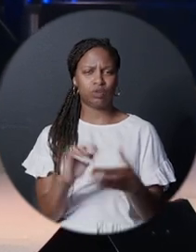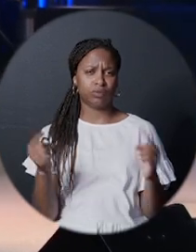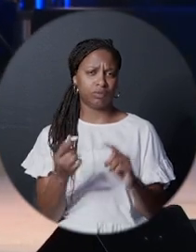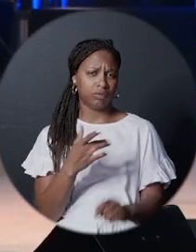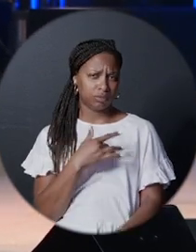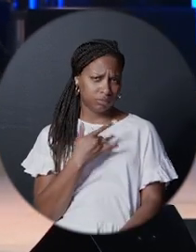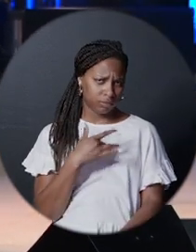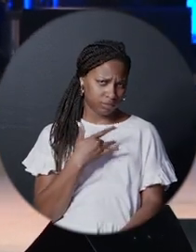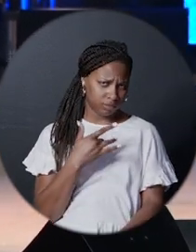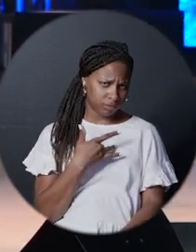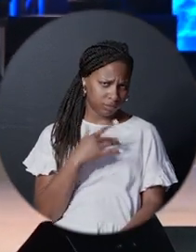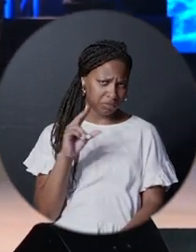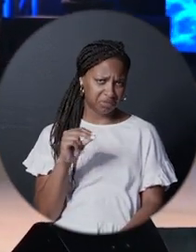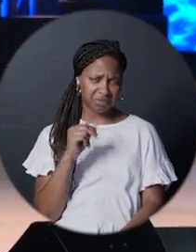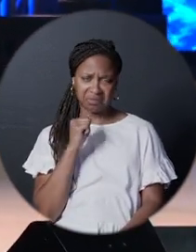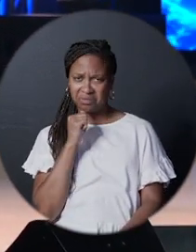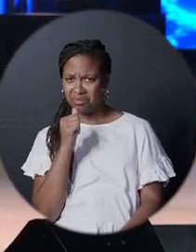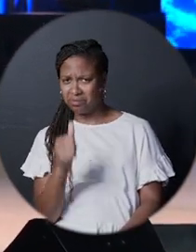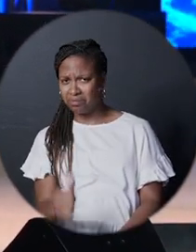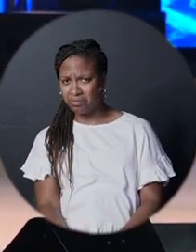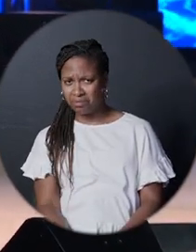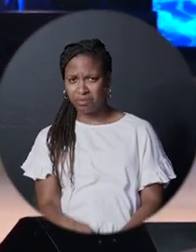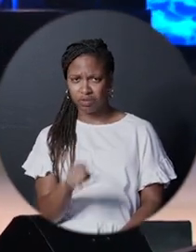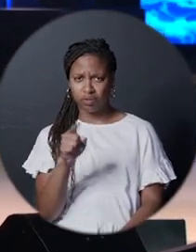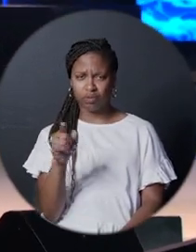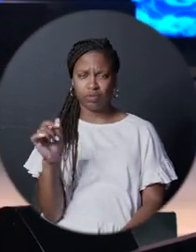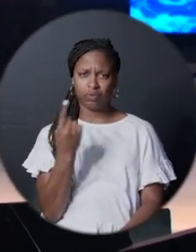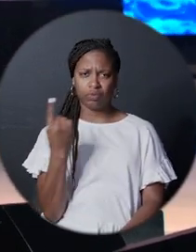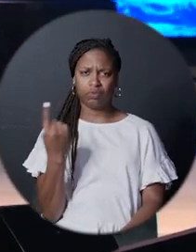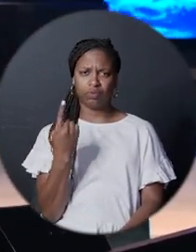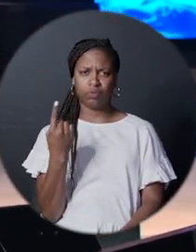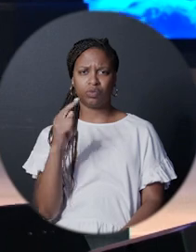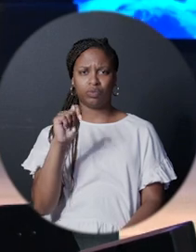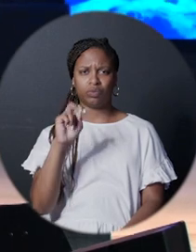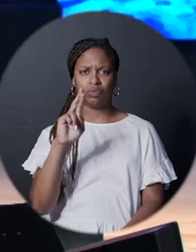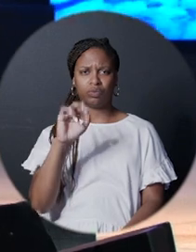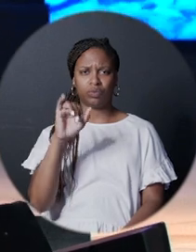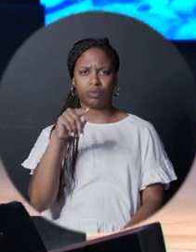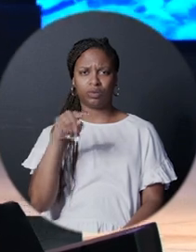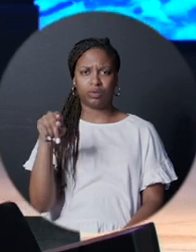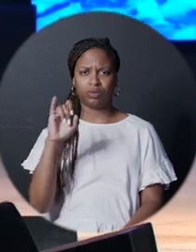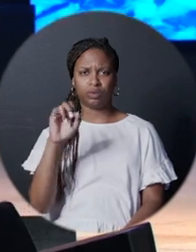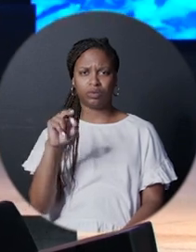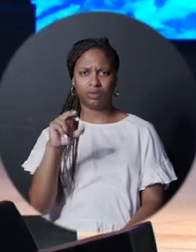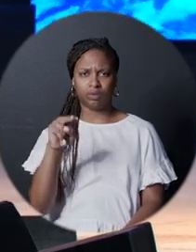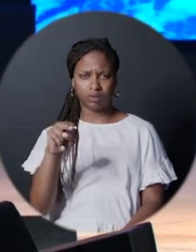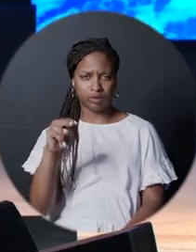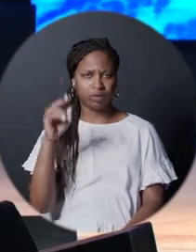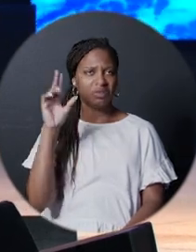quick. You hurt my feelings. No, I didn't. You just always tripping.